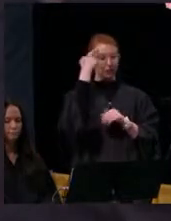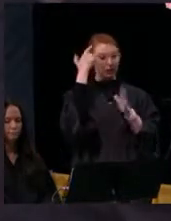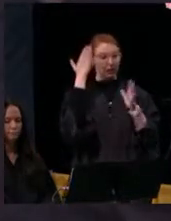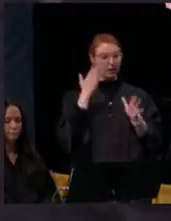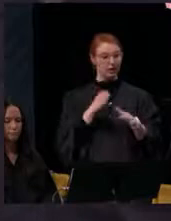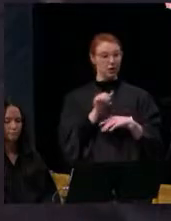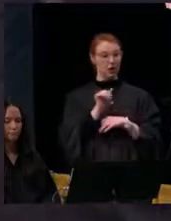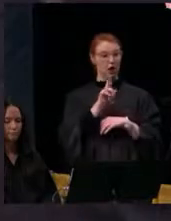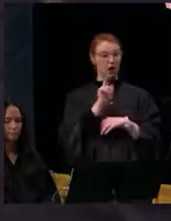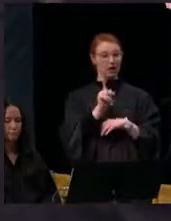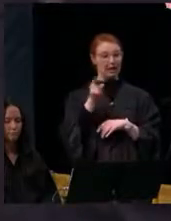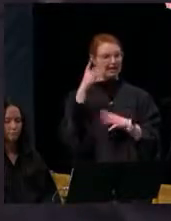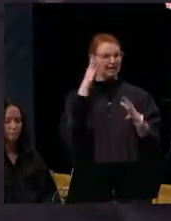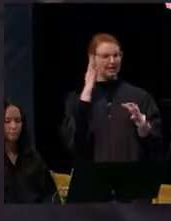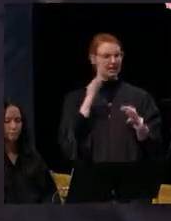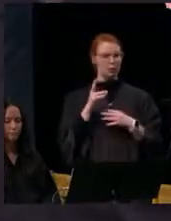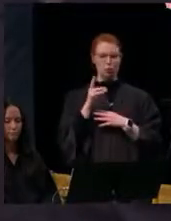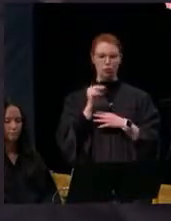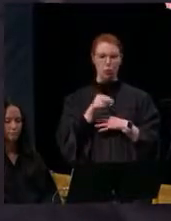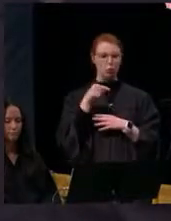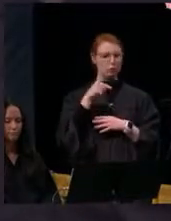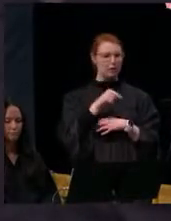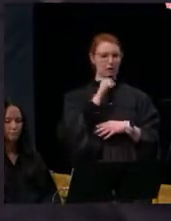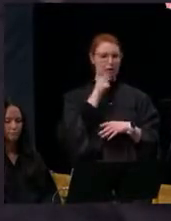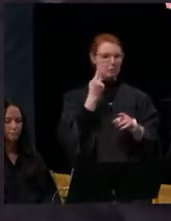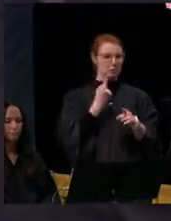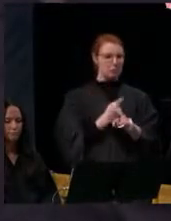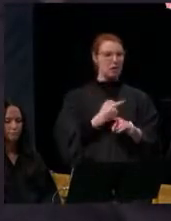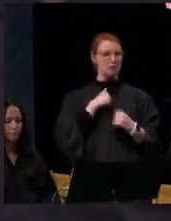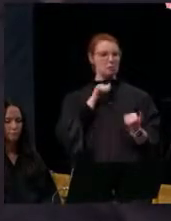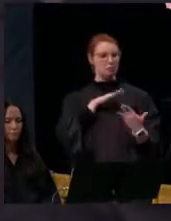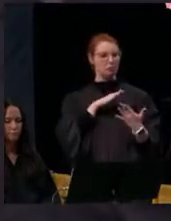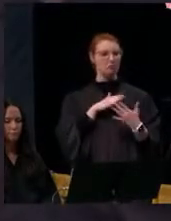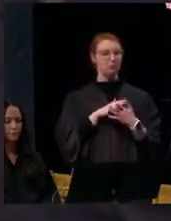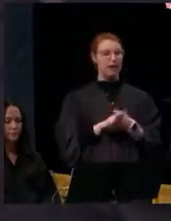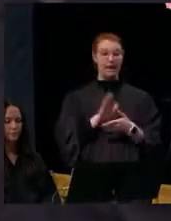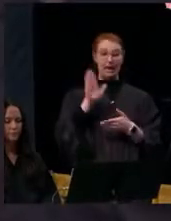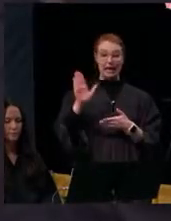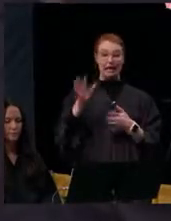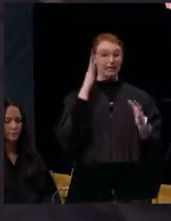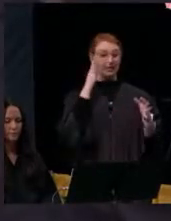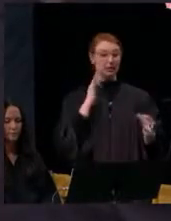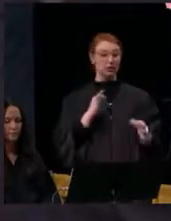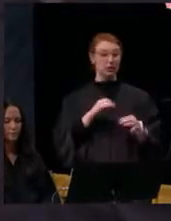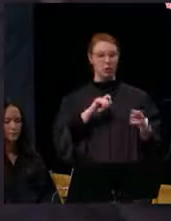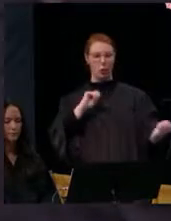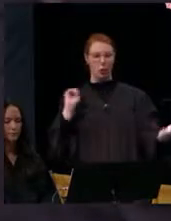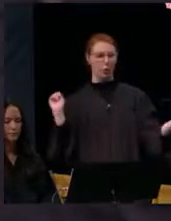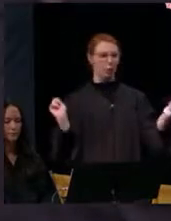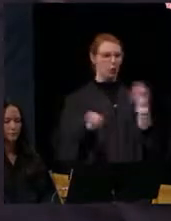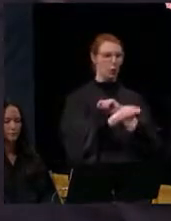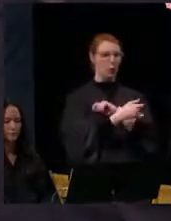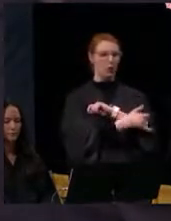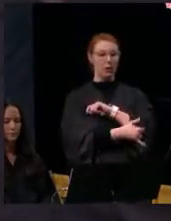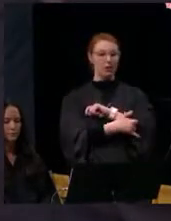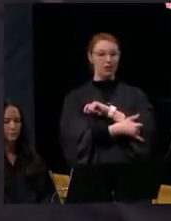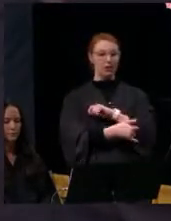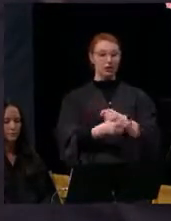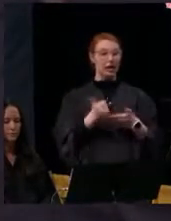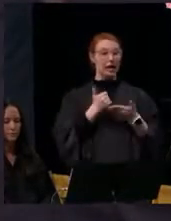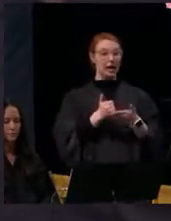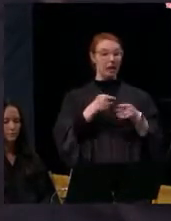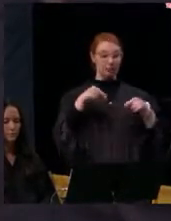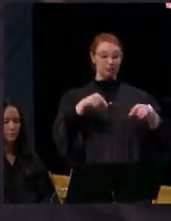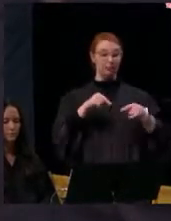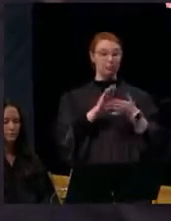in the name of justice and what is right. His ruling created a movement that got the nation talking and took a step forward in creating the country we